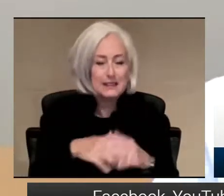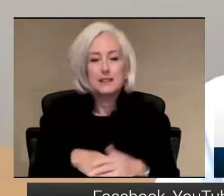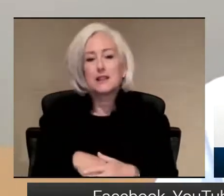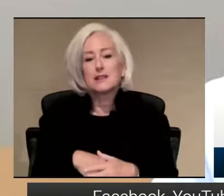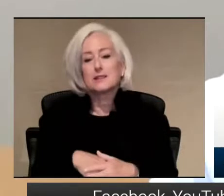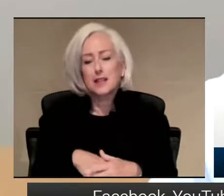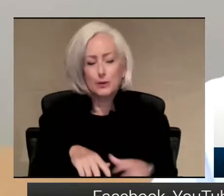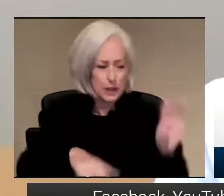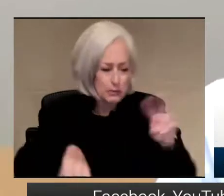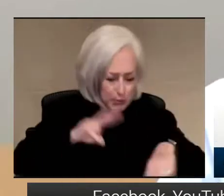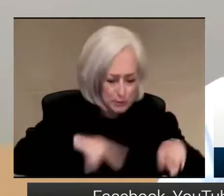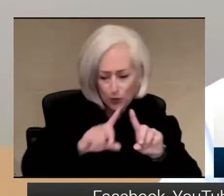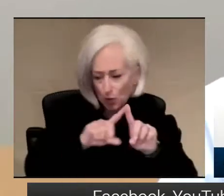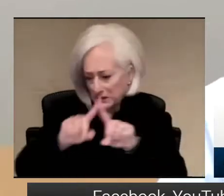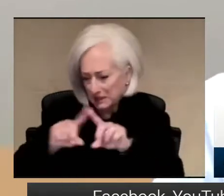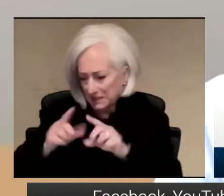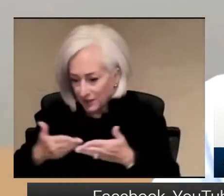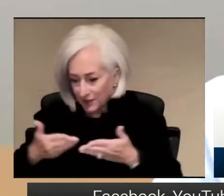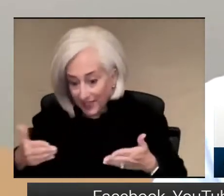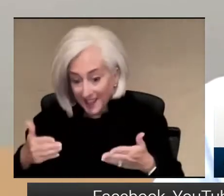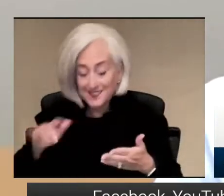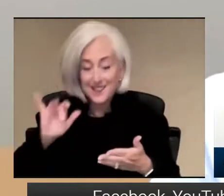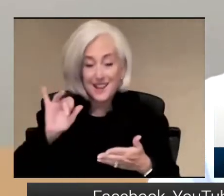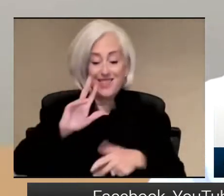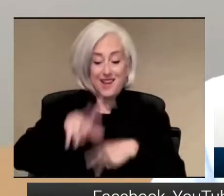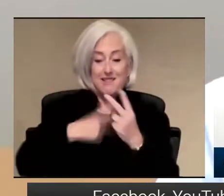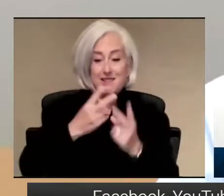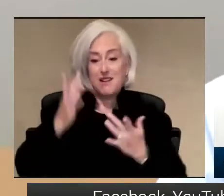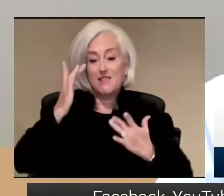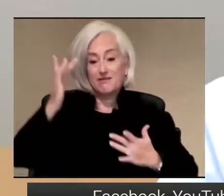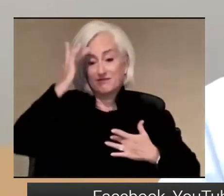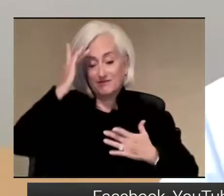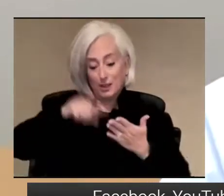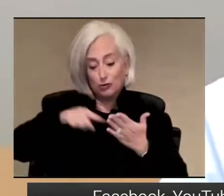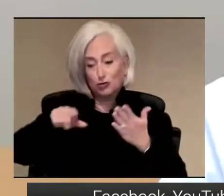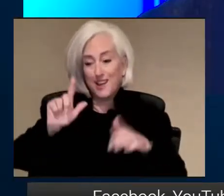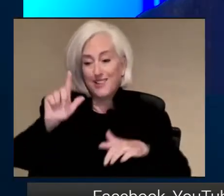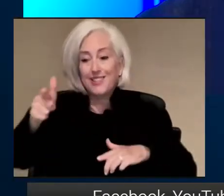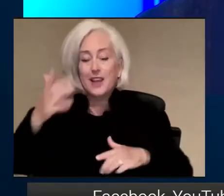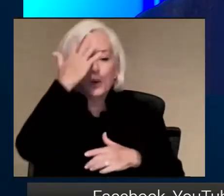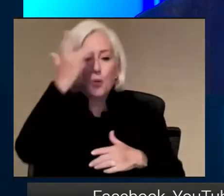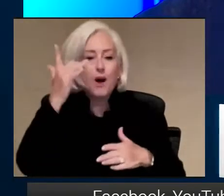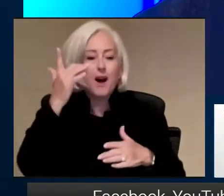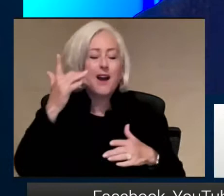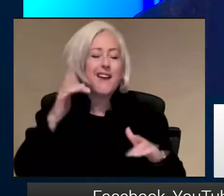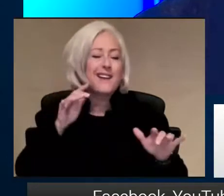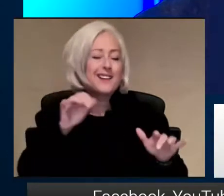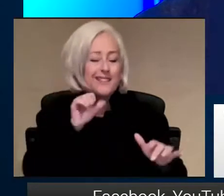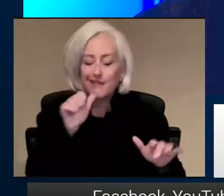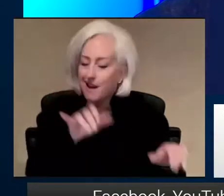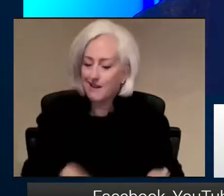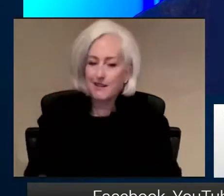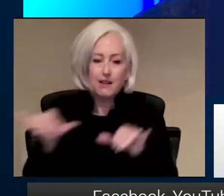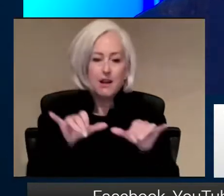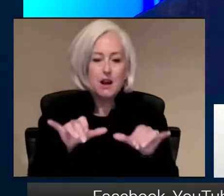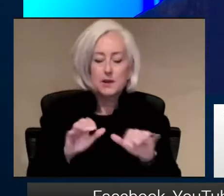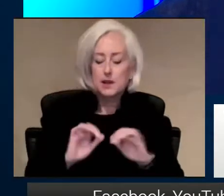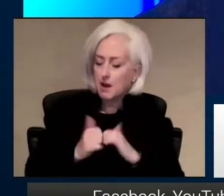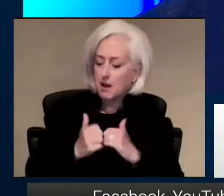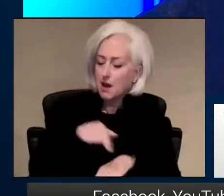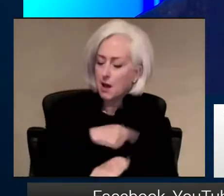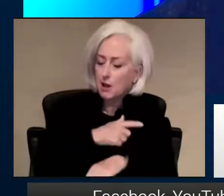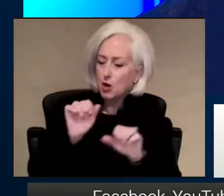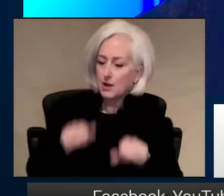be checked much later because it's not the more common condition. So how long can somebody live with it? What's their quality